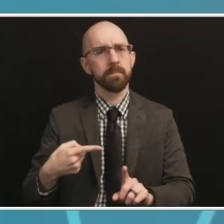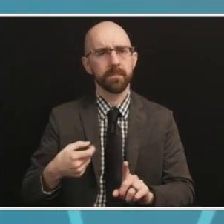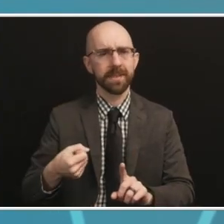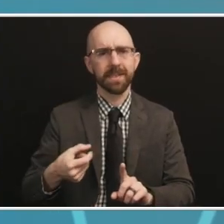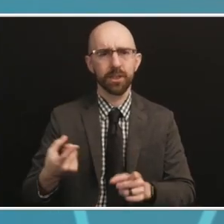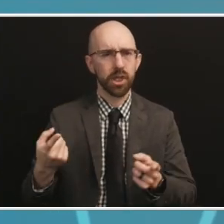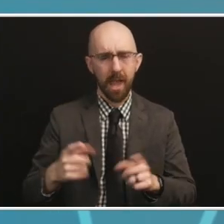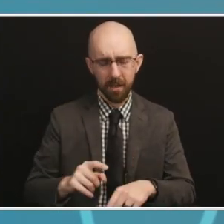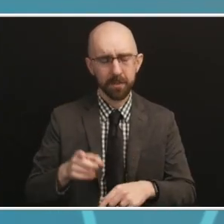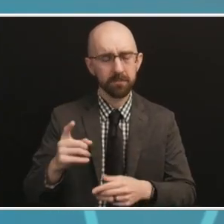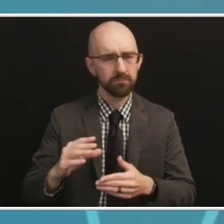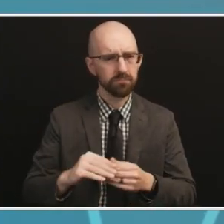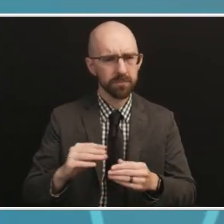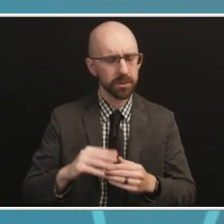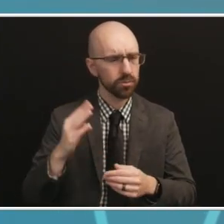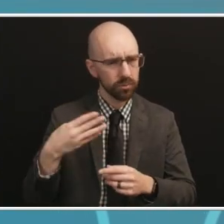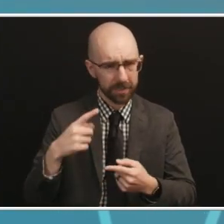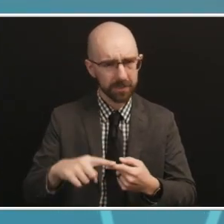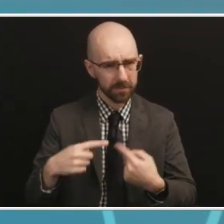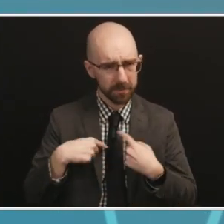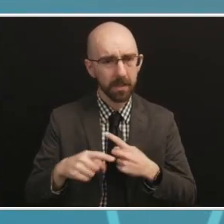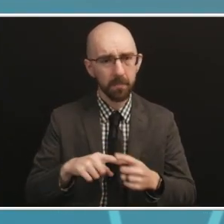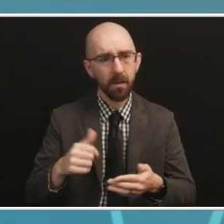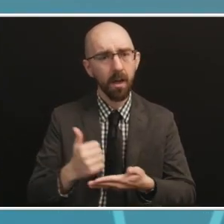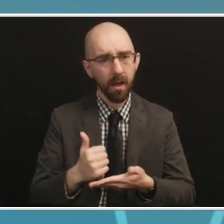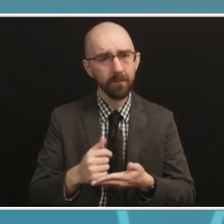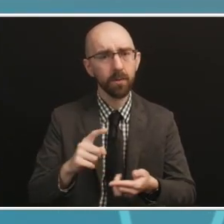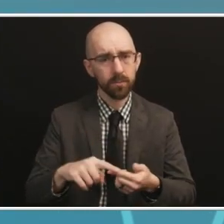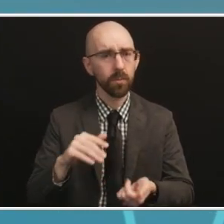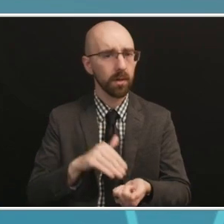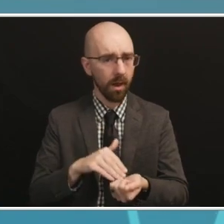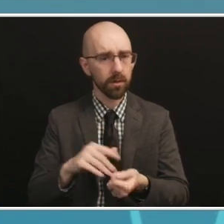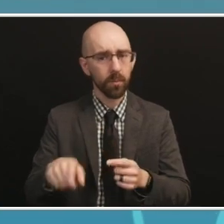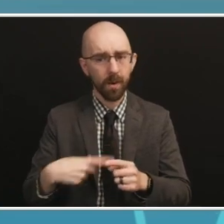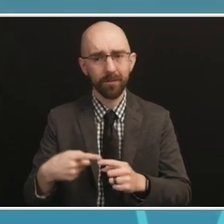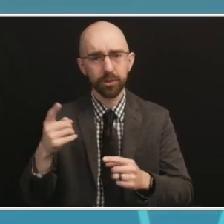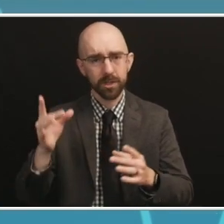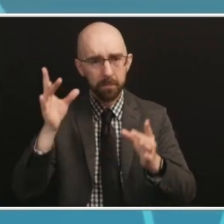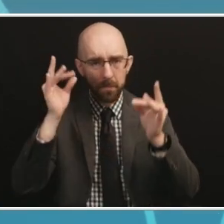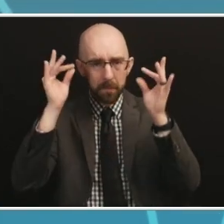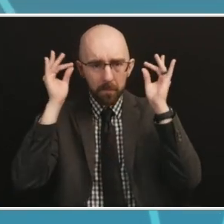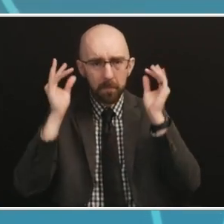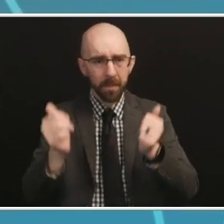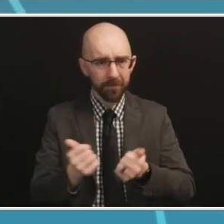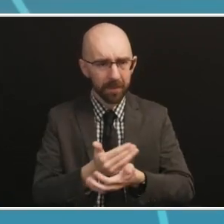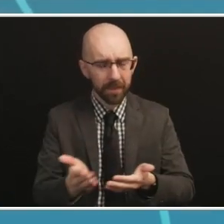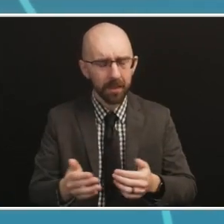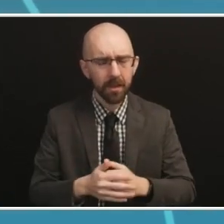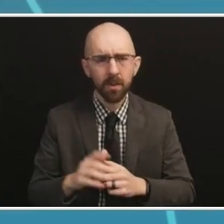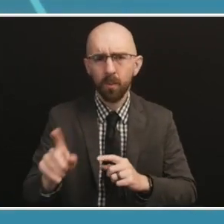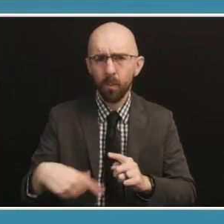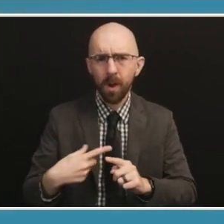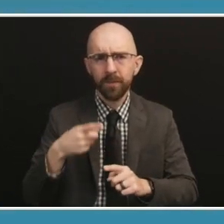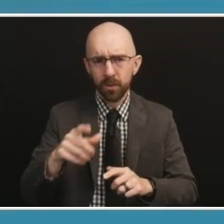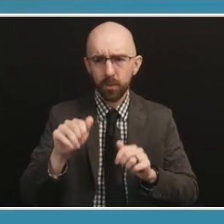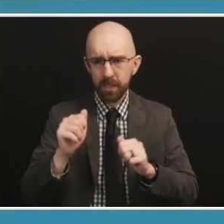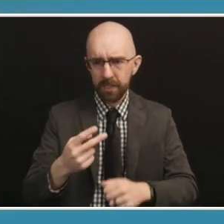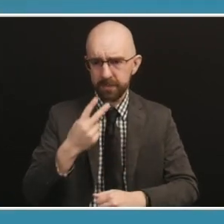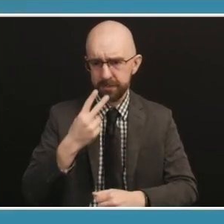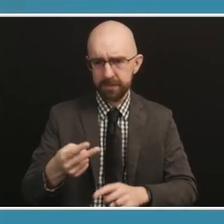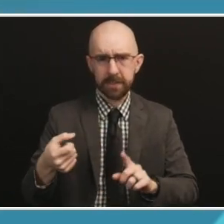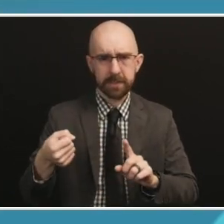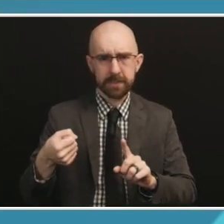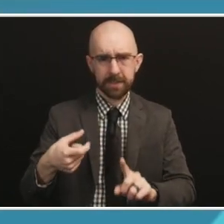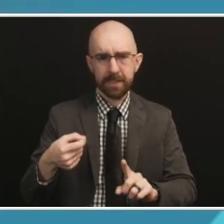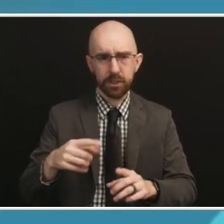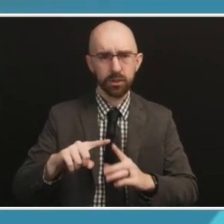to say, it's crazy to me, but certainly was helpful to the doctors when they had her hooked up. When you can see a seizure fire off in